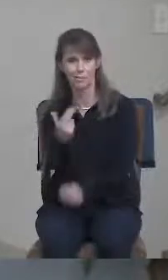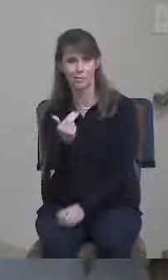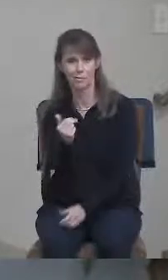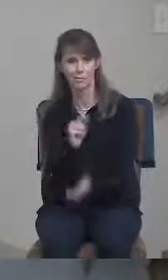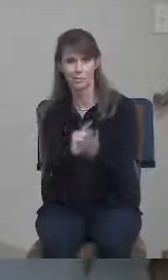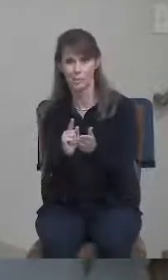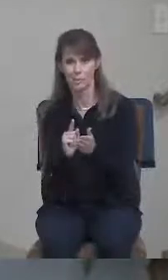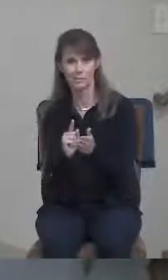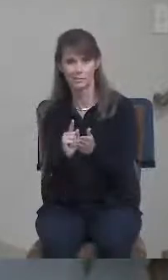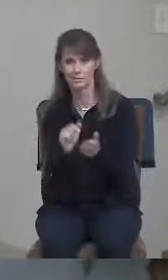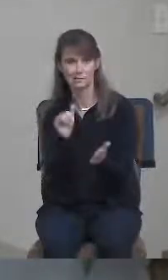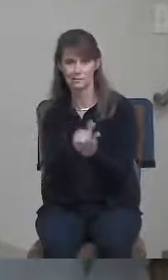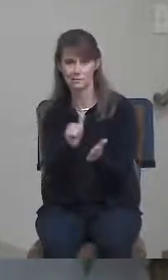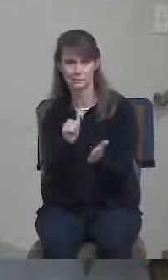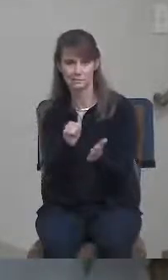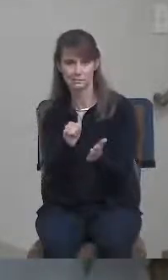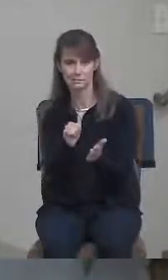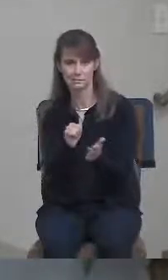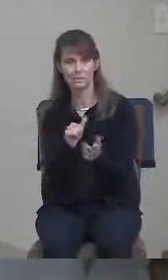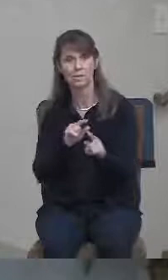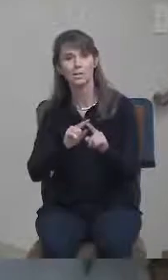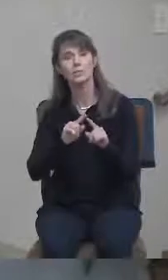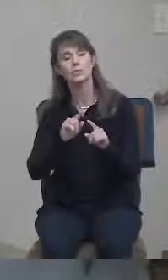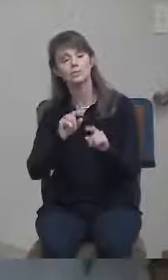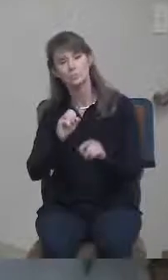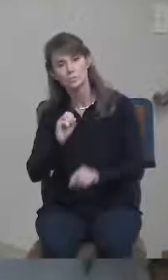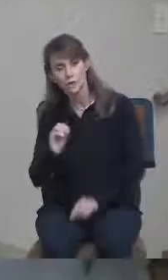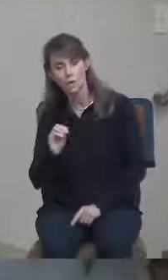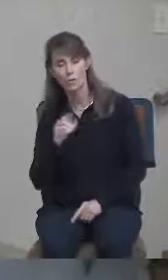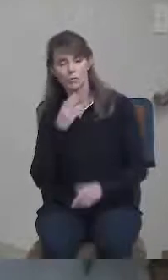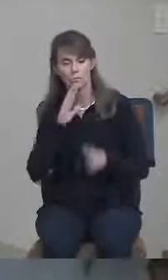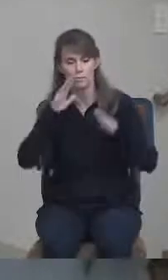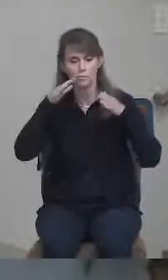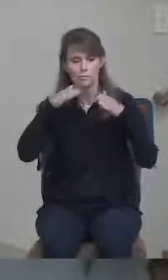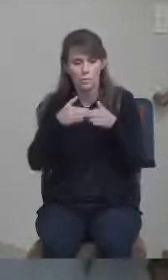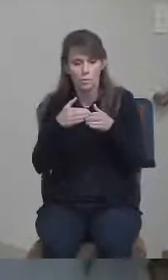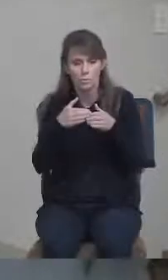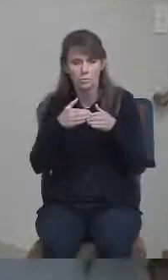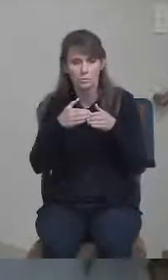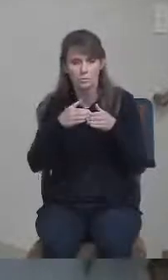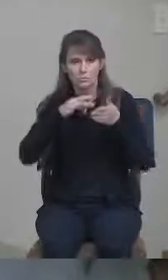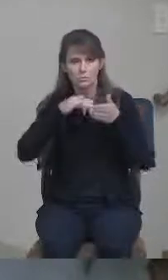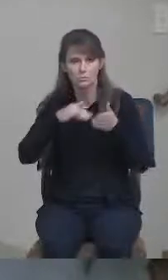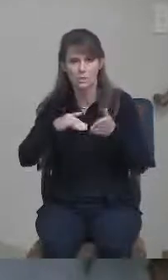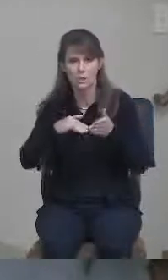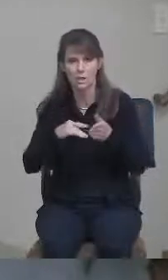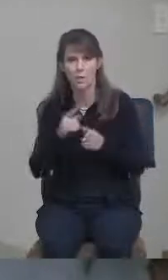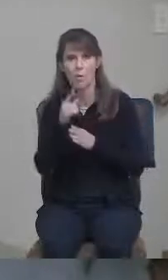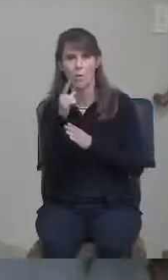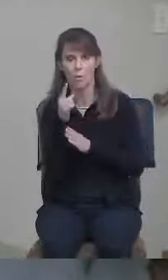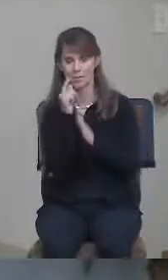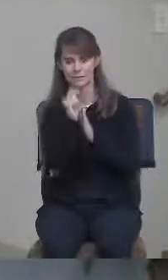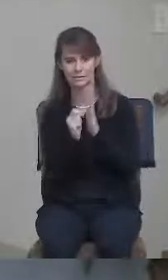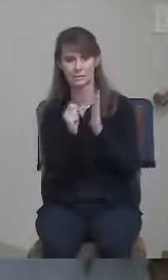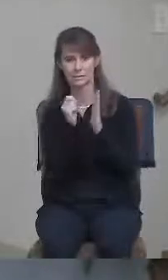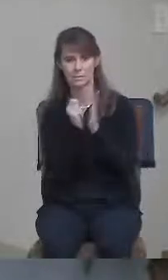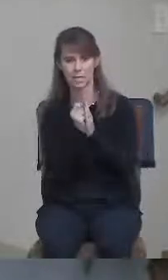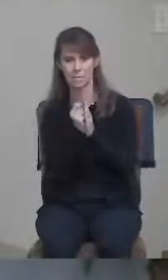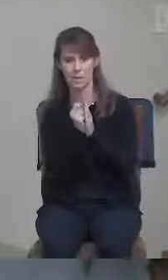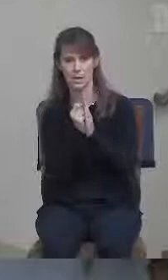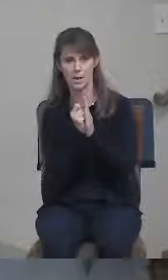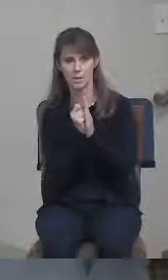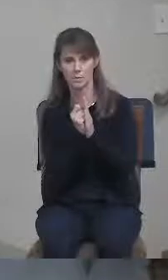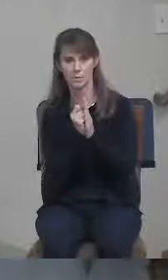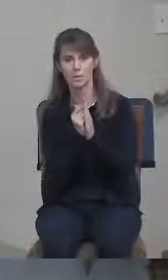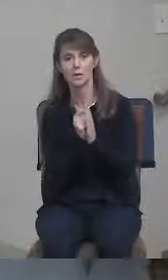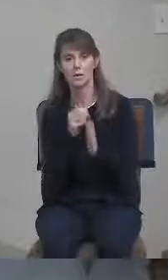will focus the study on just one period of time, and that is the 19th